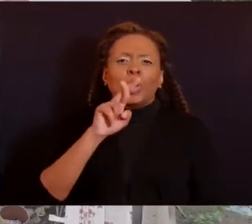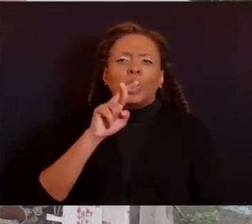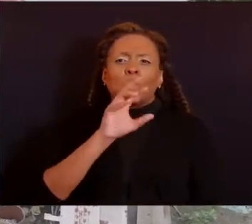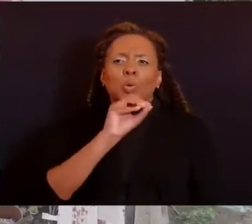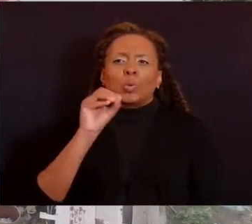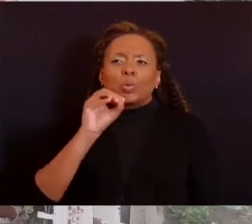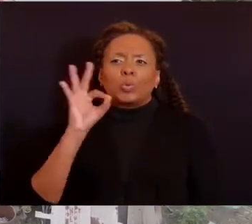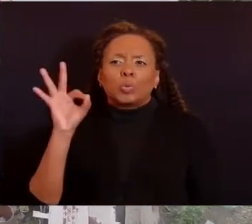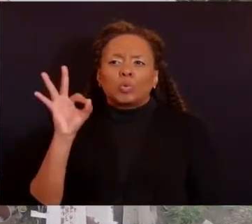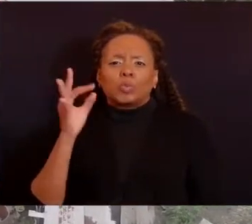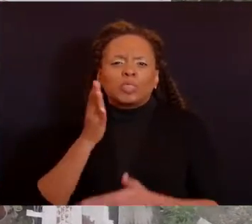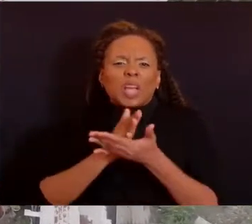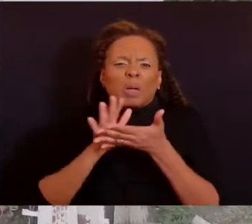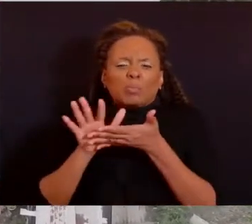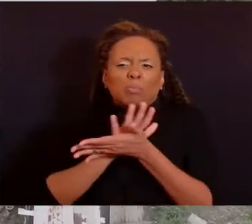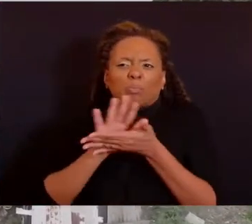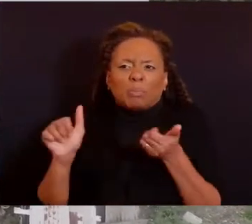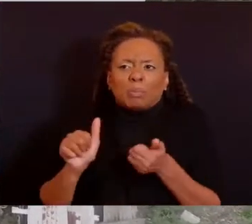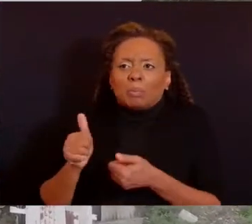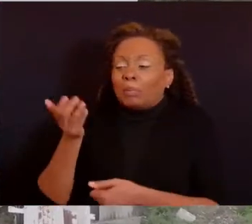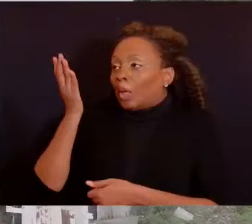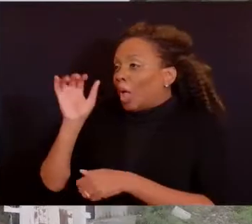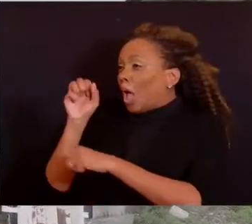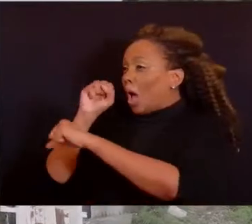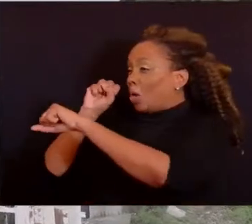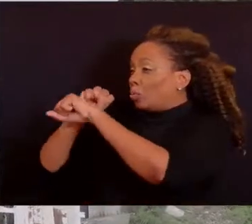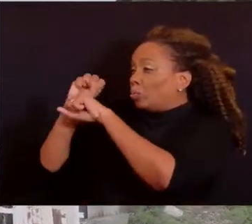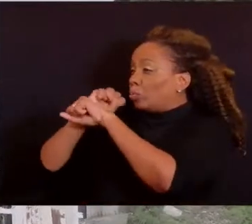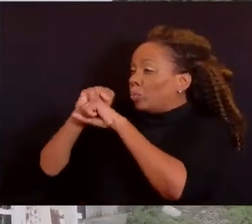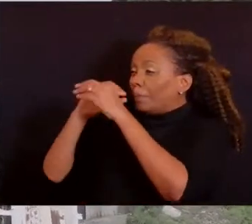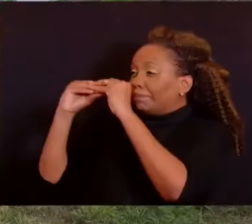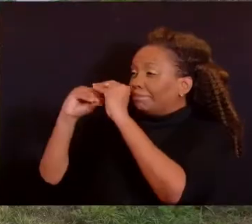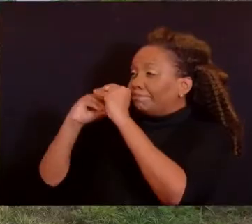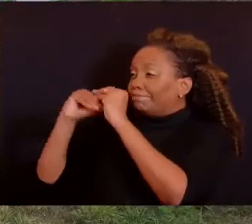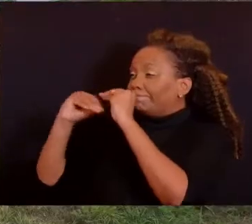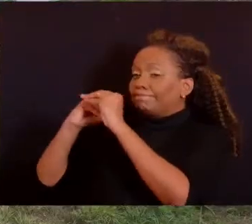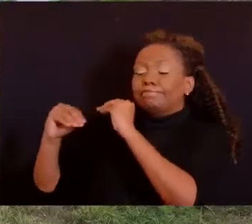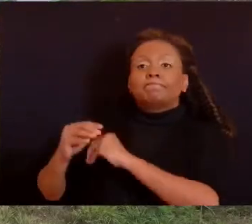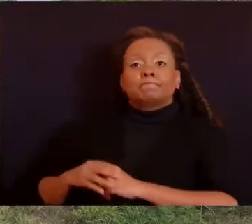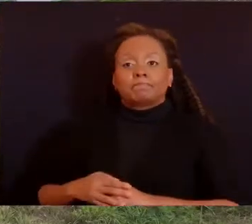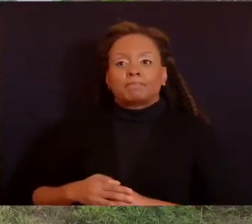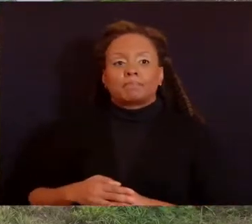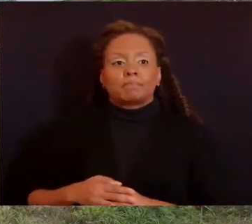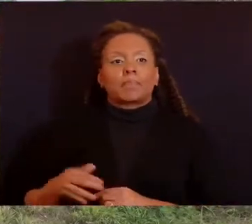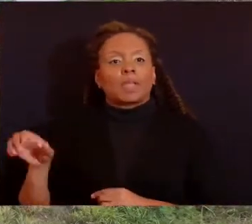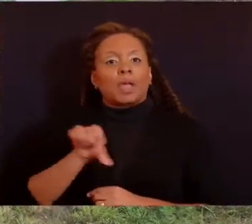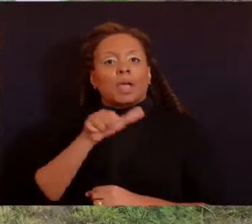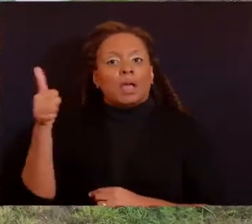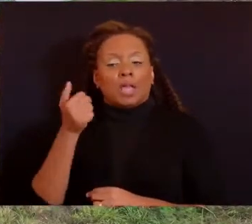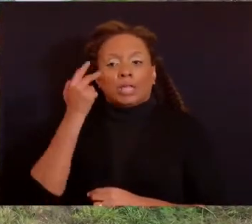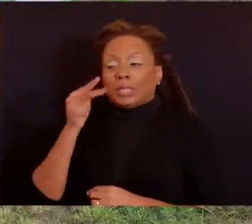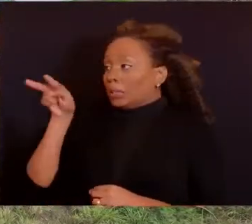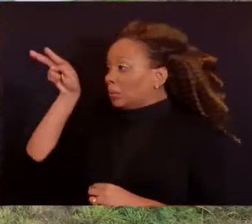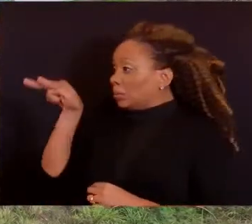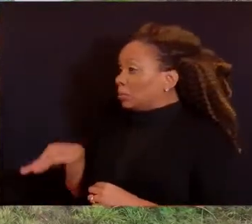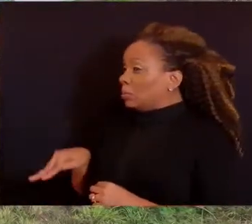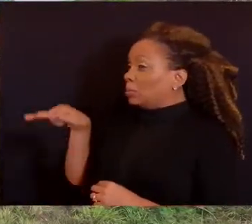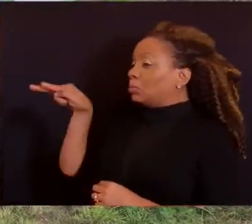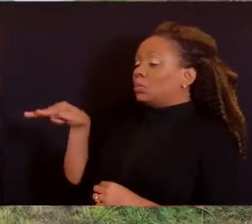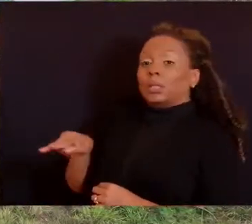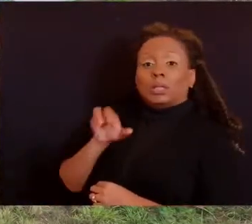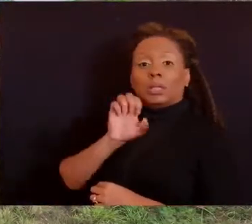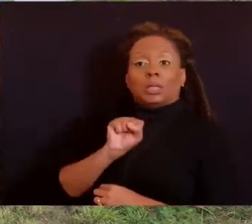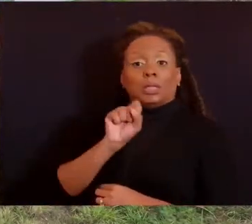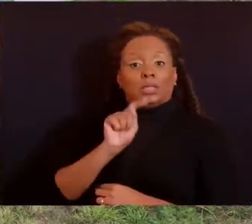are working to be able to get it together. We also would have seen serious damage in parts of